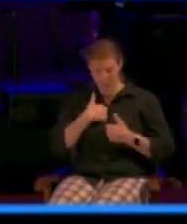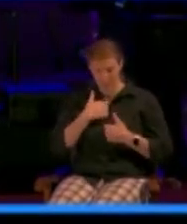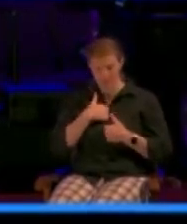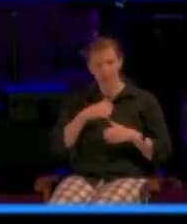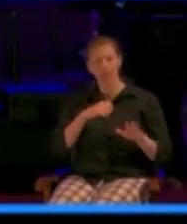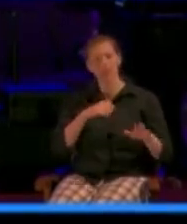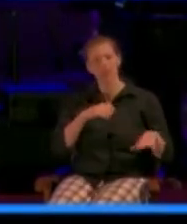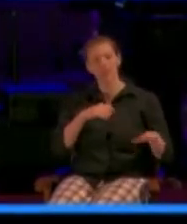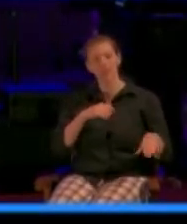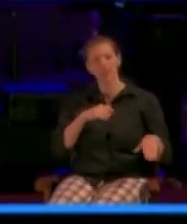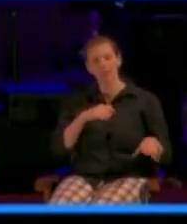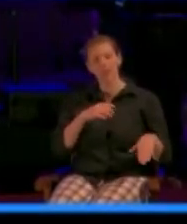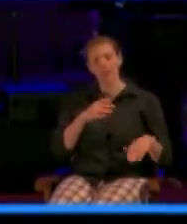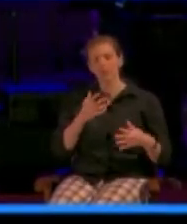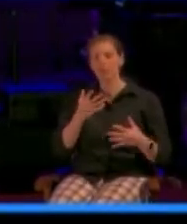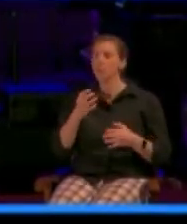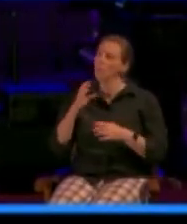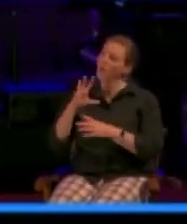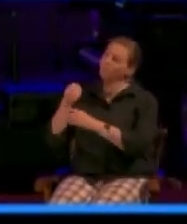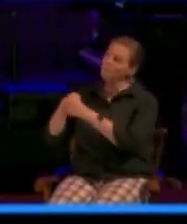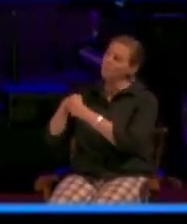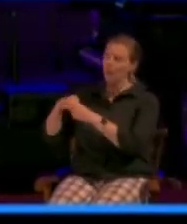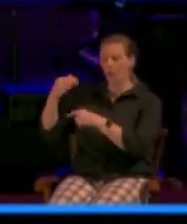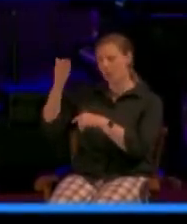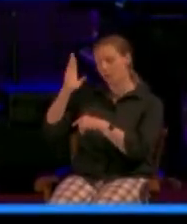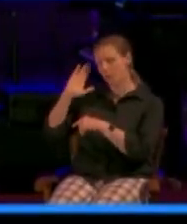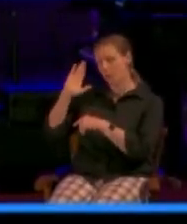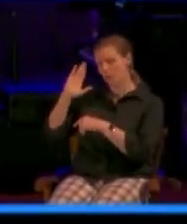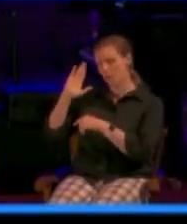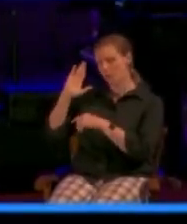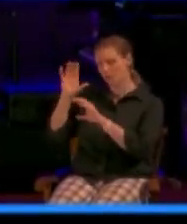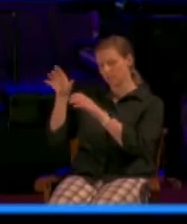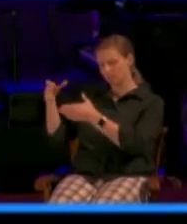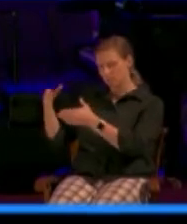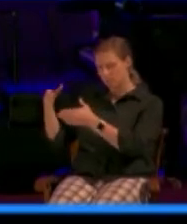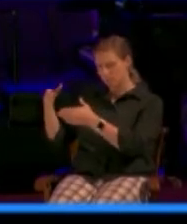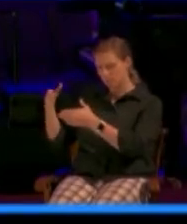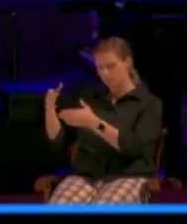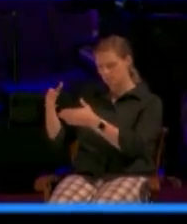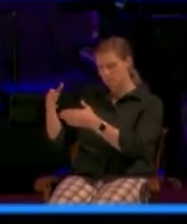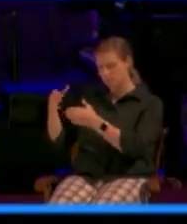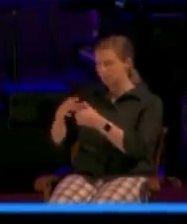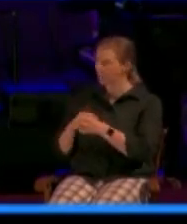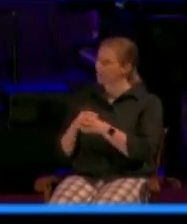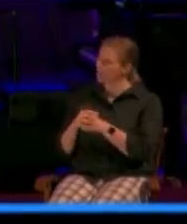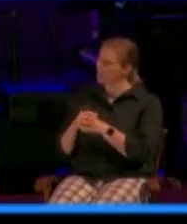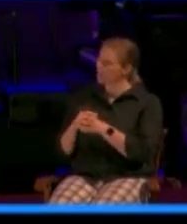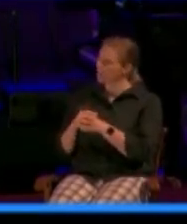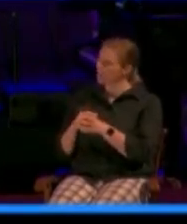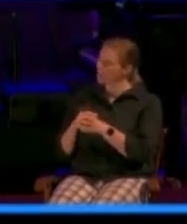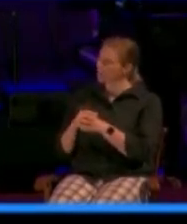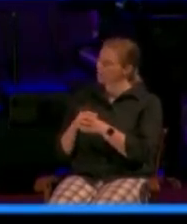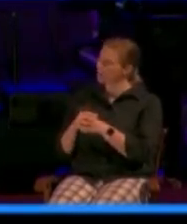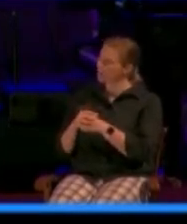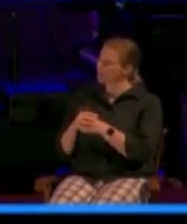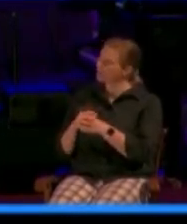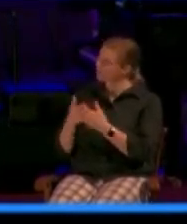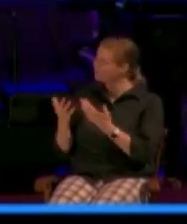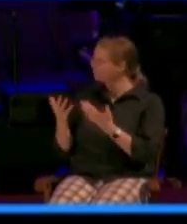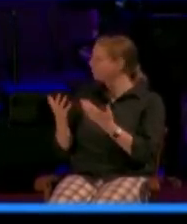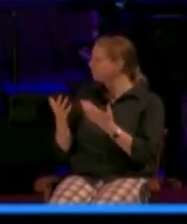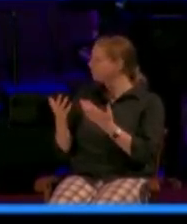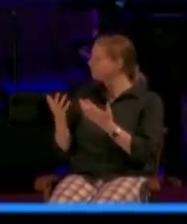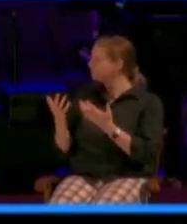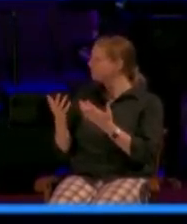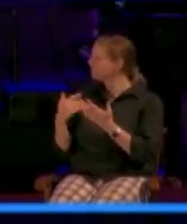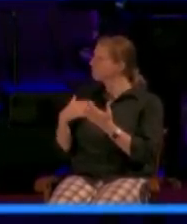And then when I was 14, my dream had never changed. And at 14, I'm sitting in the next last row of Williams